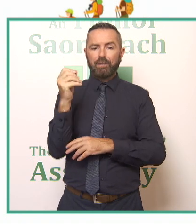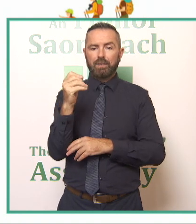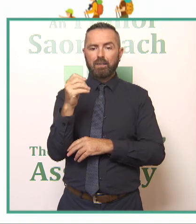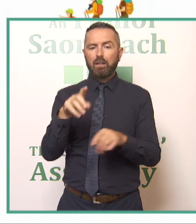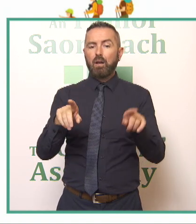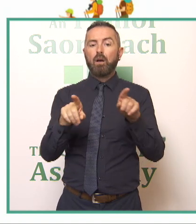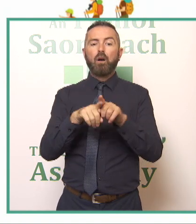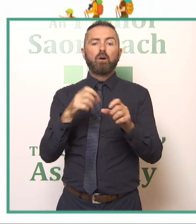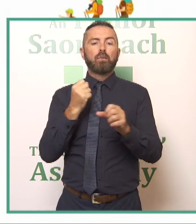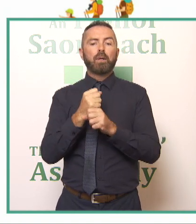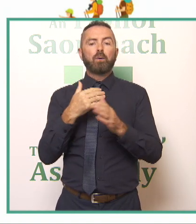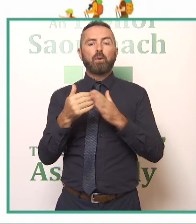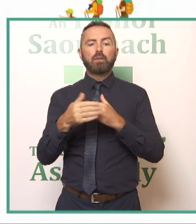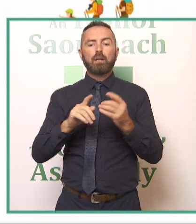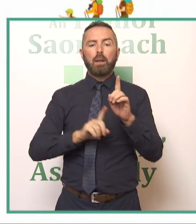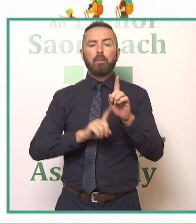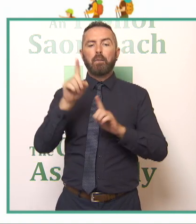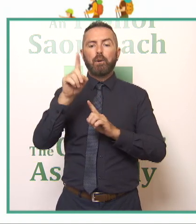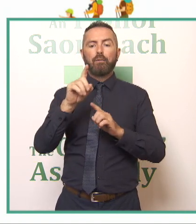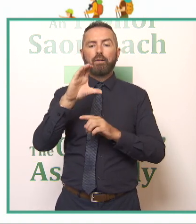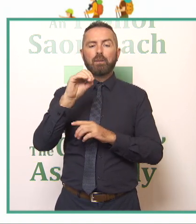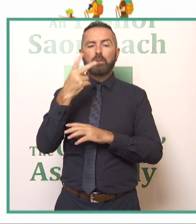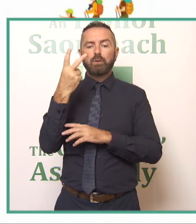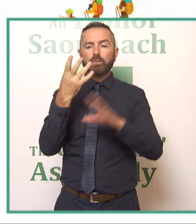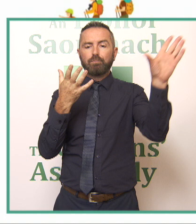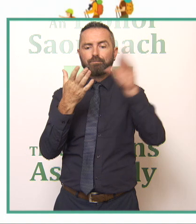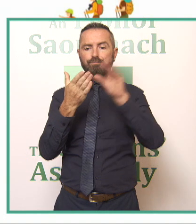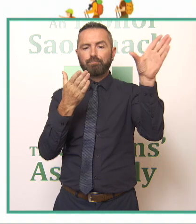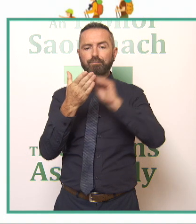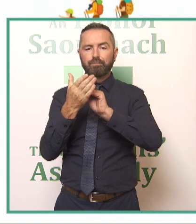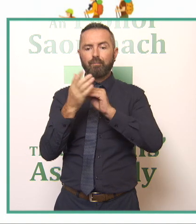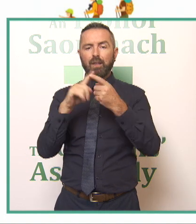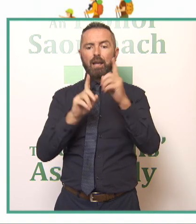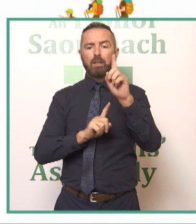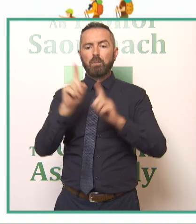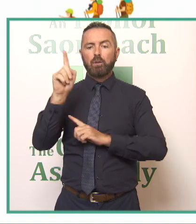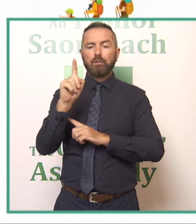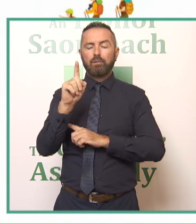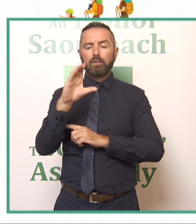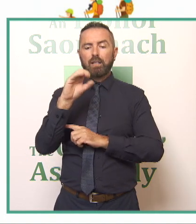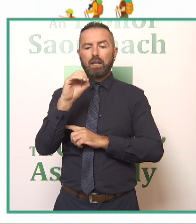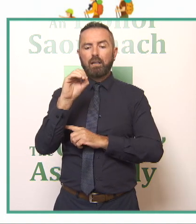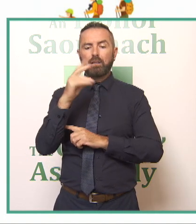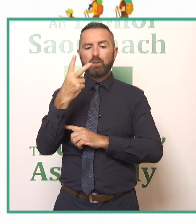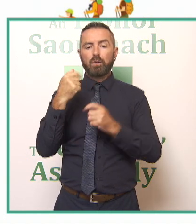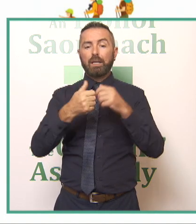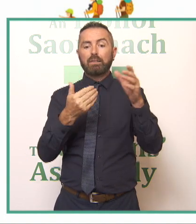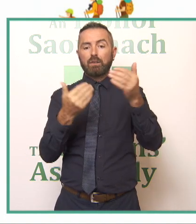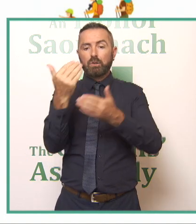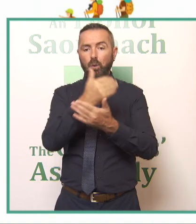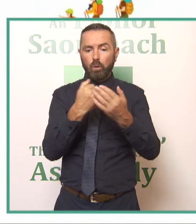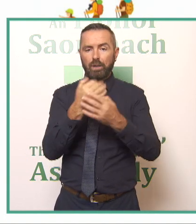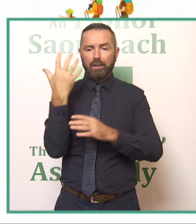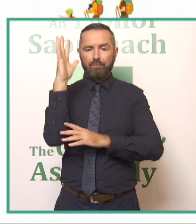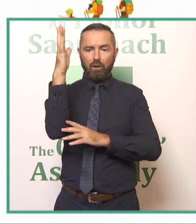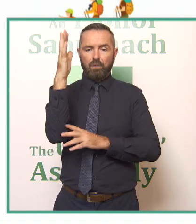It's also to improve the carbon sink. It's also about improving the carbon that's stored in our forests by redesigning some